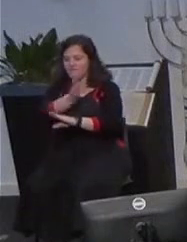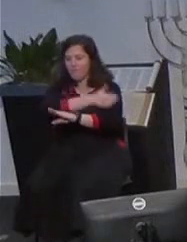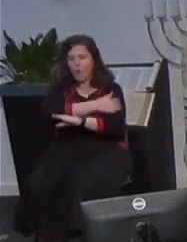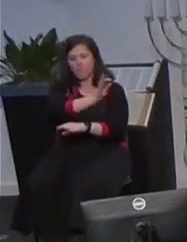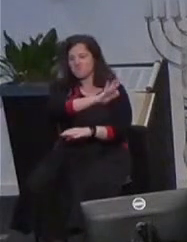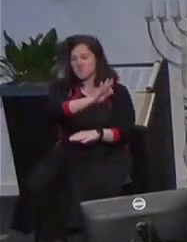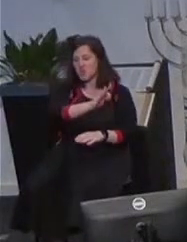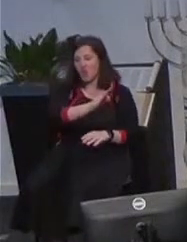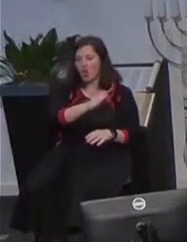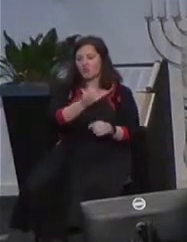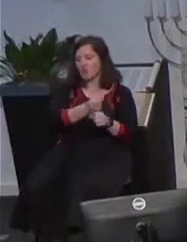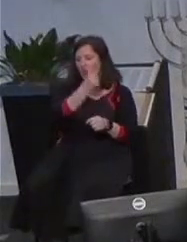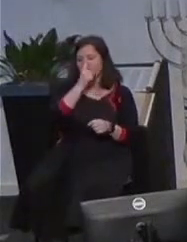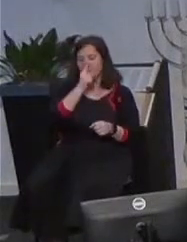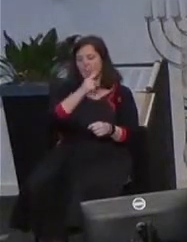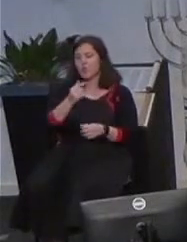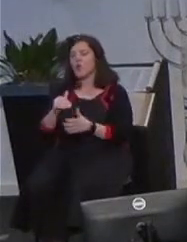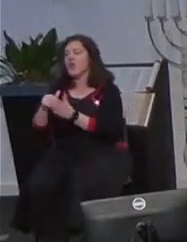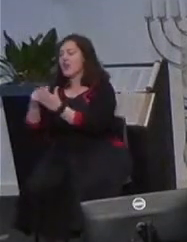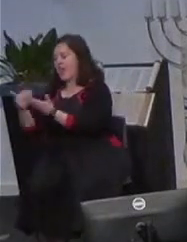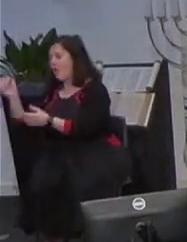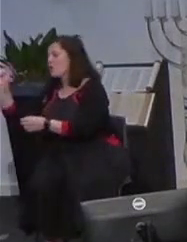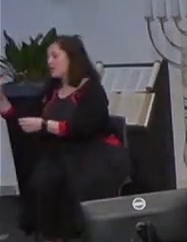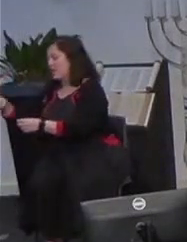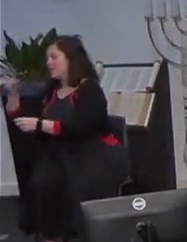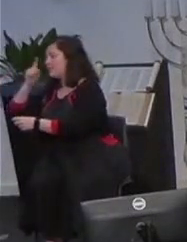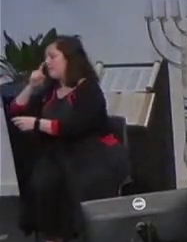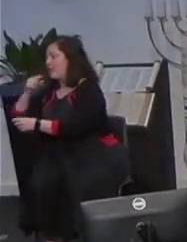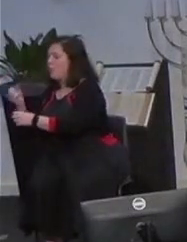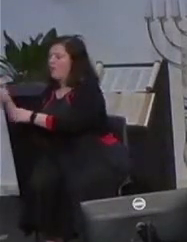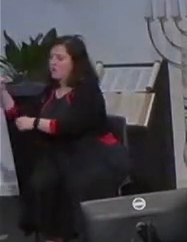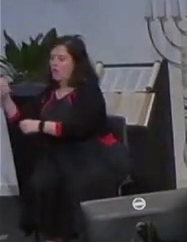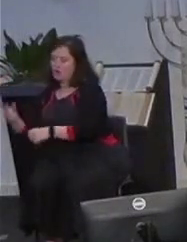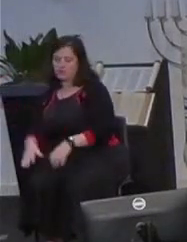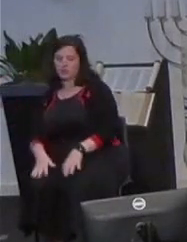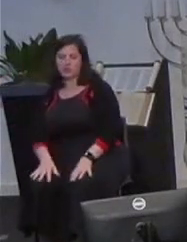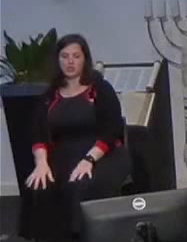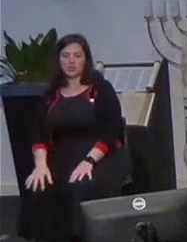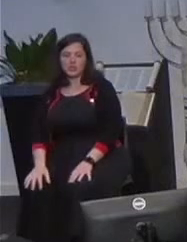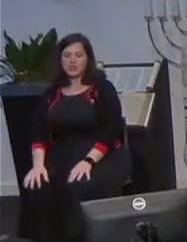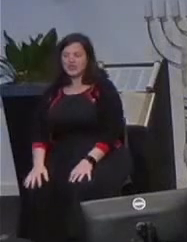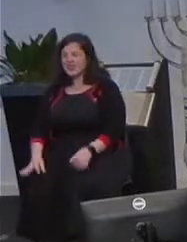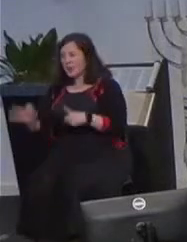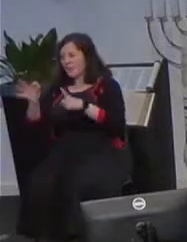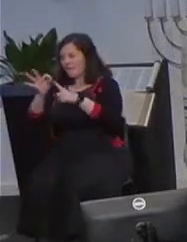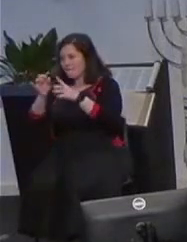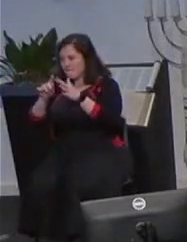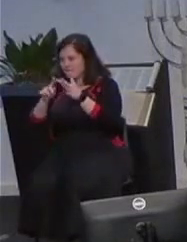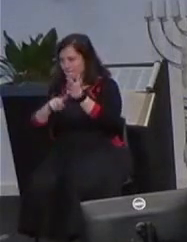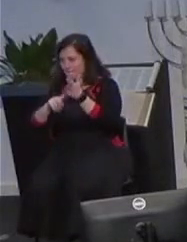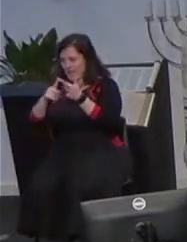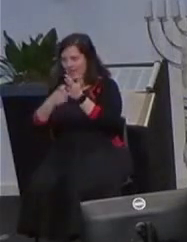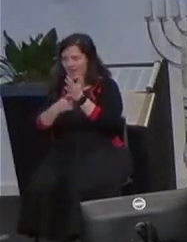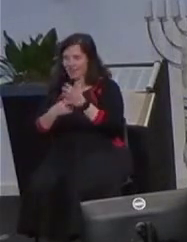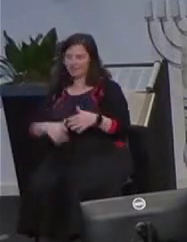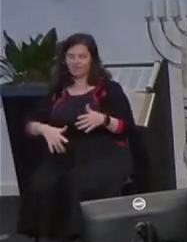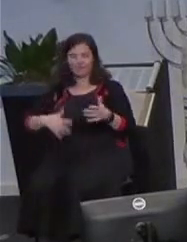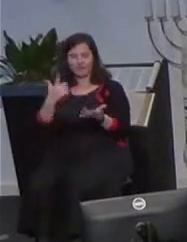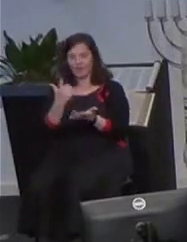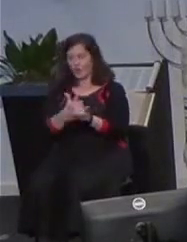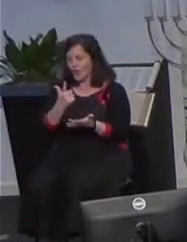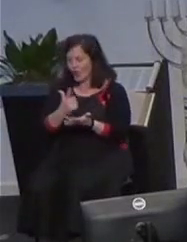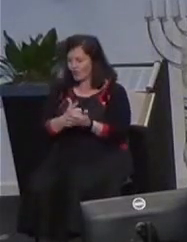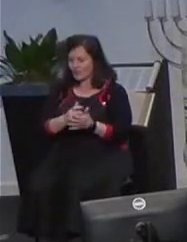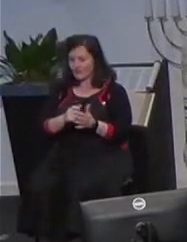So Peter goes a little bit wild in this passage with all these metaphors and illustrations and switching back and